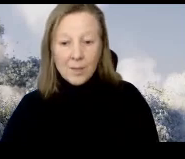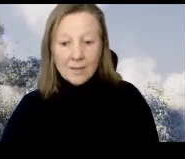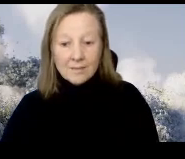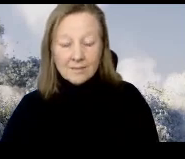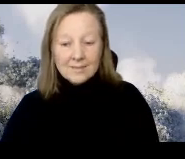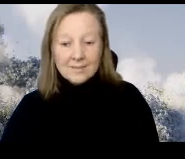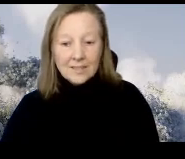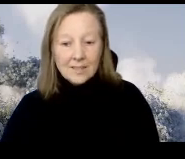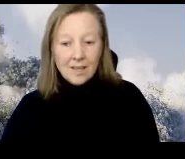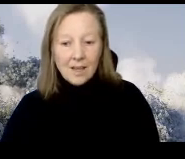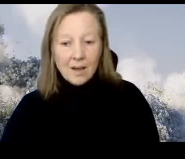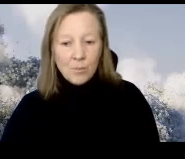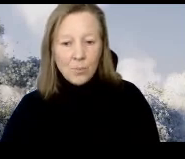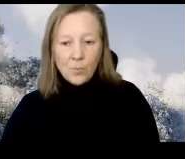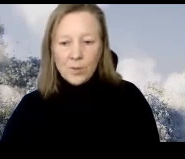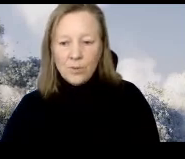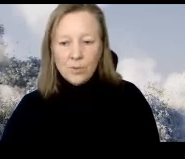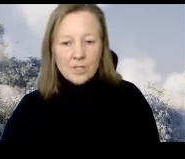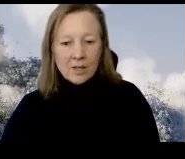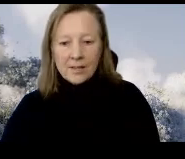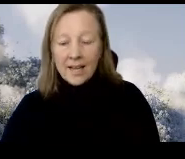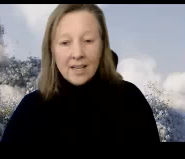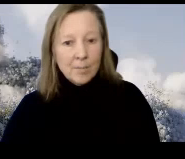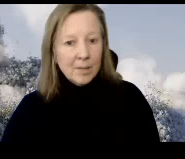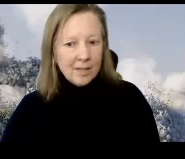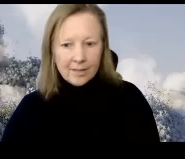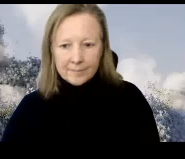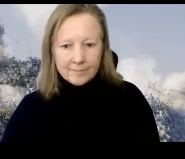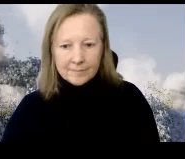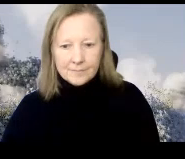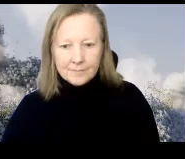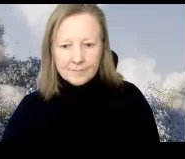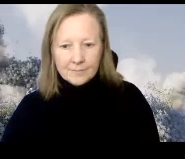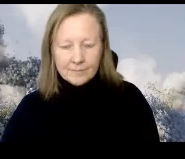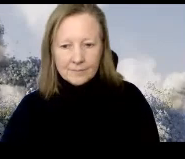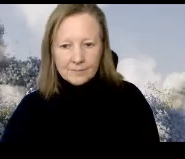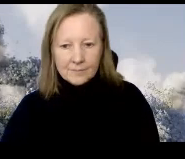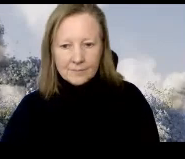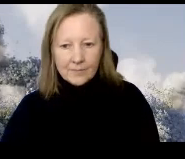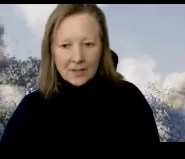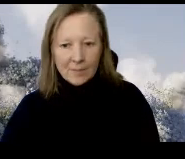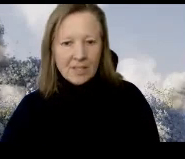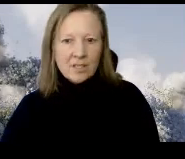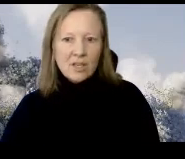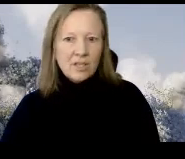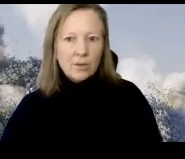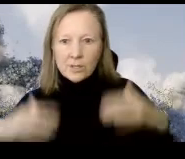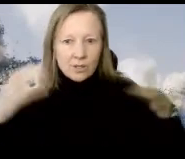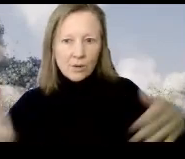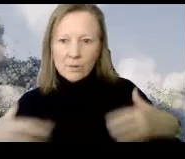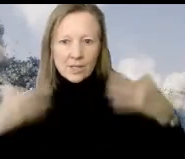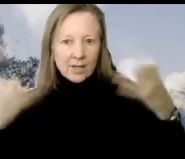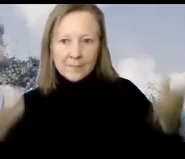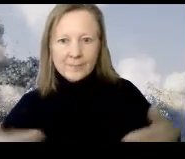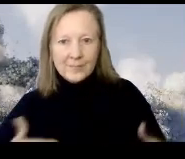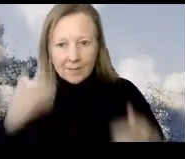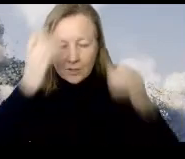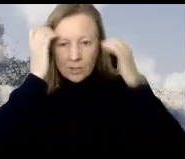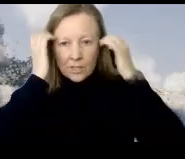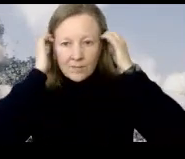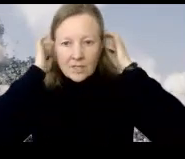the CELBAN, you can start that any Monday. Okay. Okay, perfect. Because it's on so there's no your own